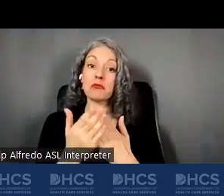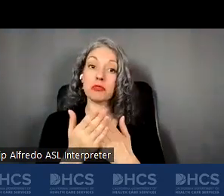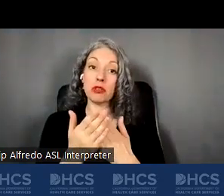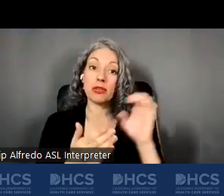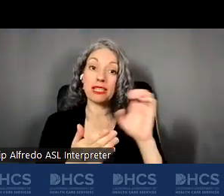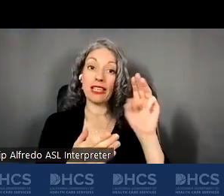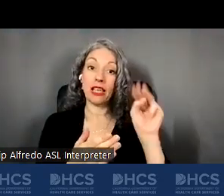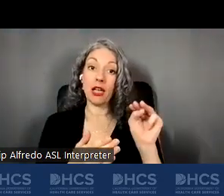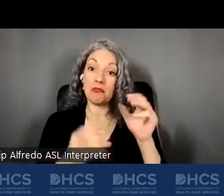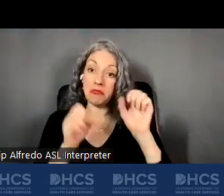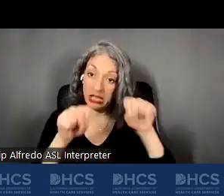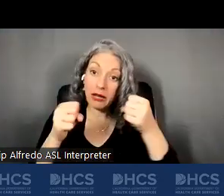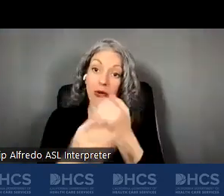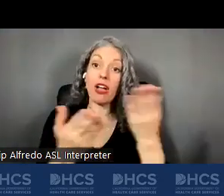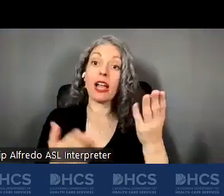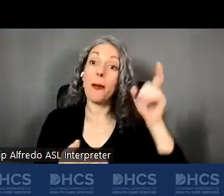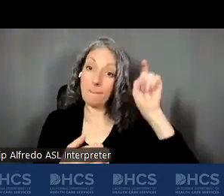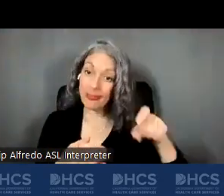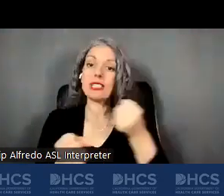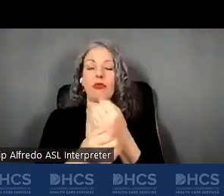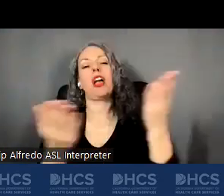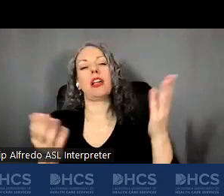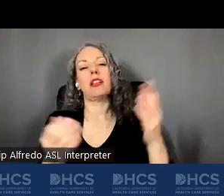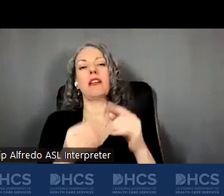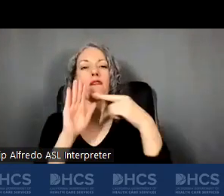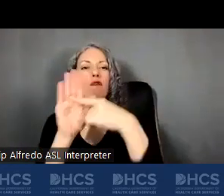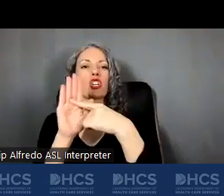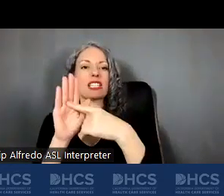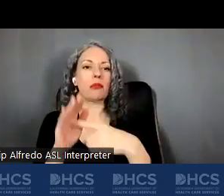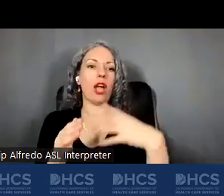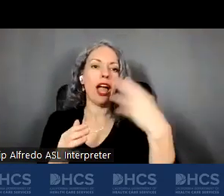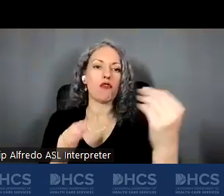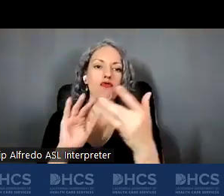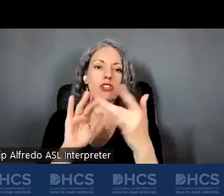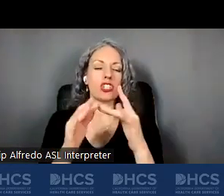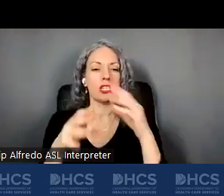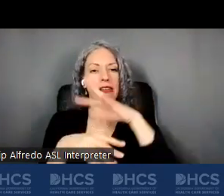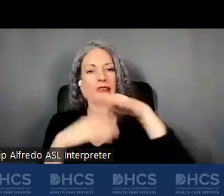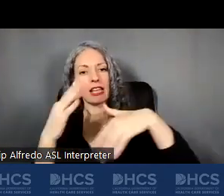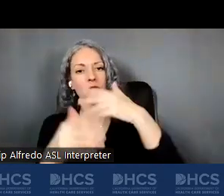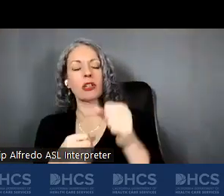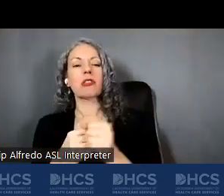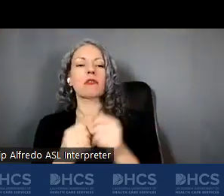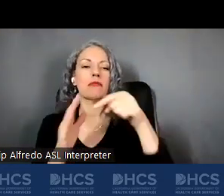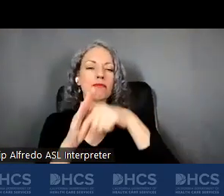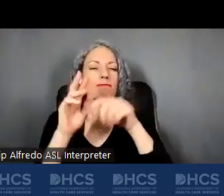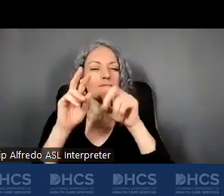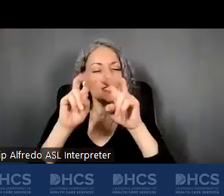able to provide. For example, outreach and engagement, comprehensive assessment, care